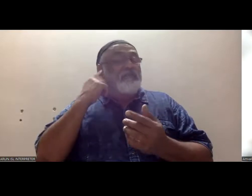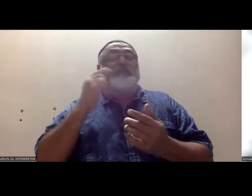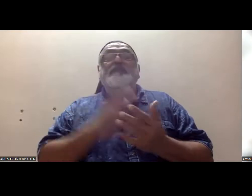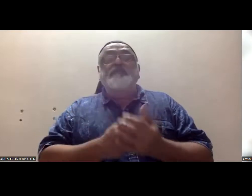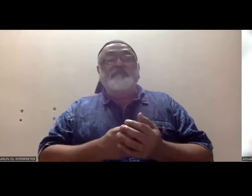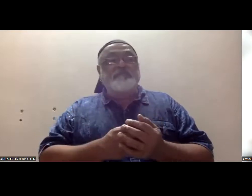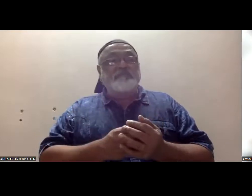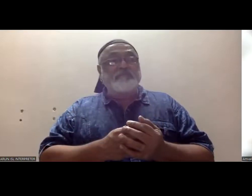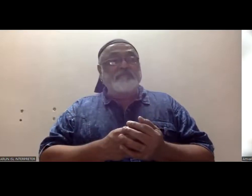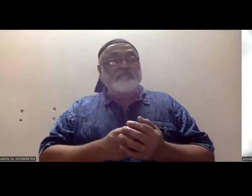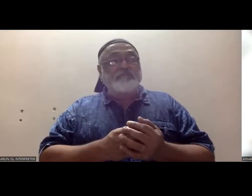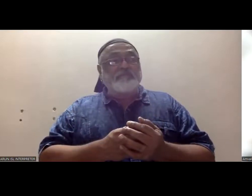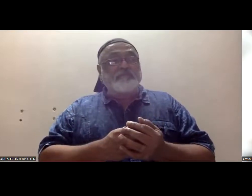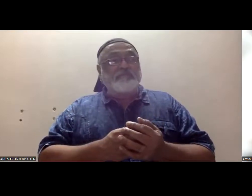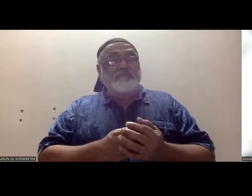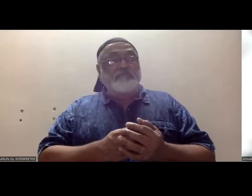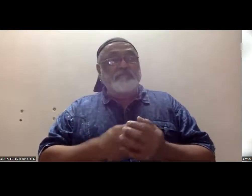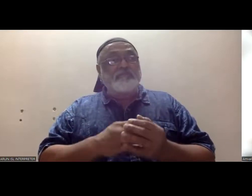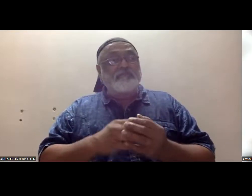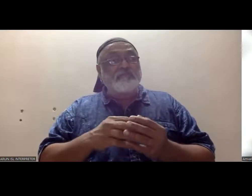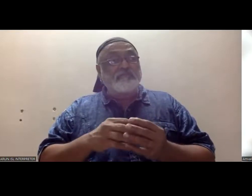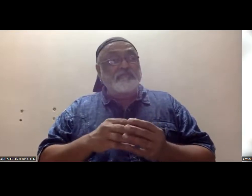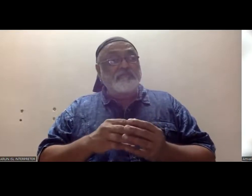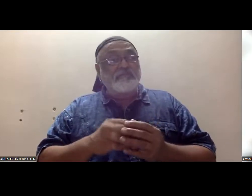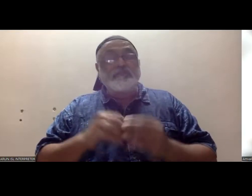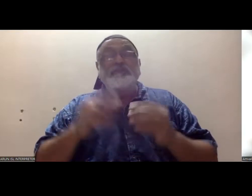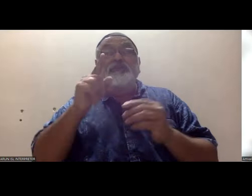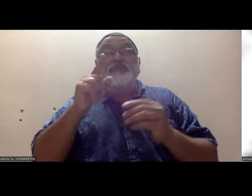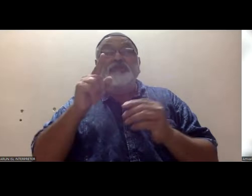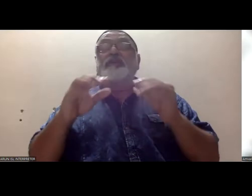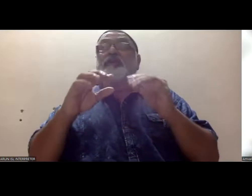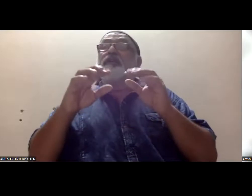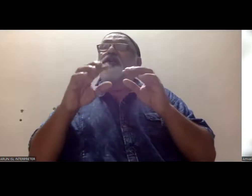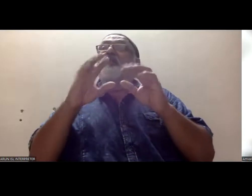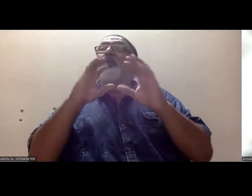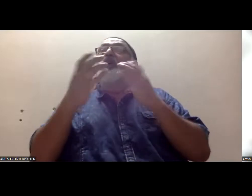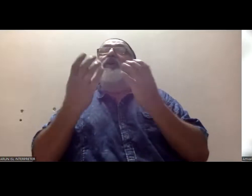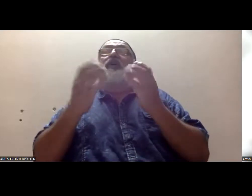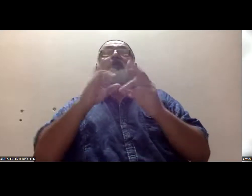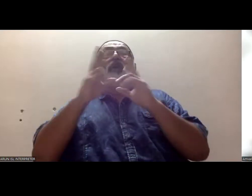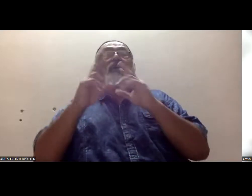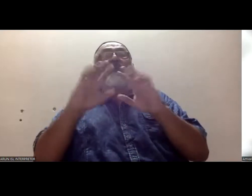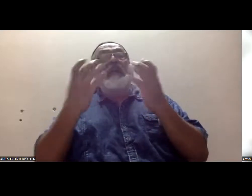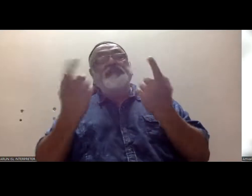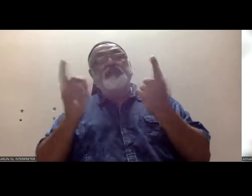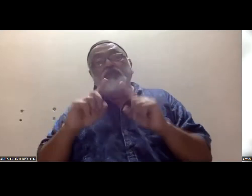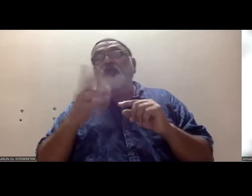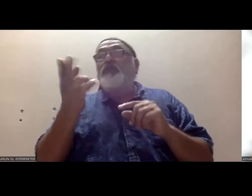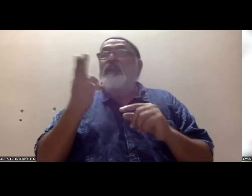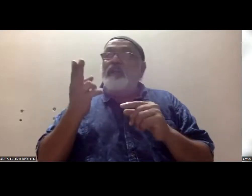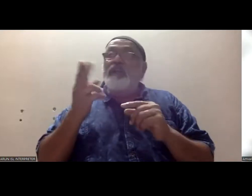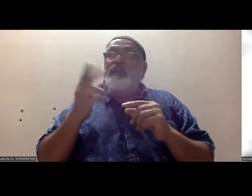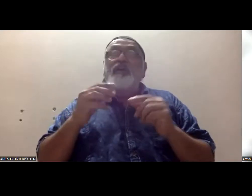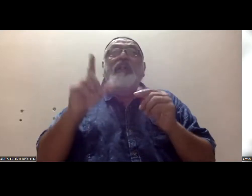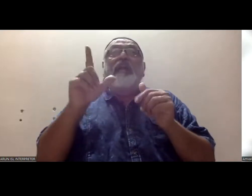same fundamental things you can apply whether it's a classroom or a laboratory or a restaurant or an office or a hotel. It'll